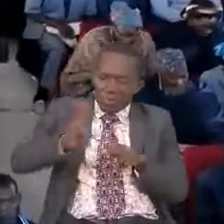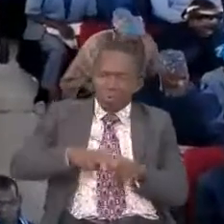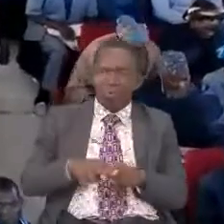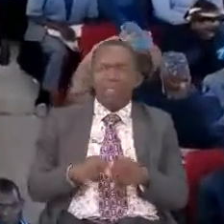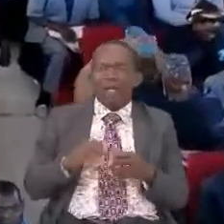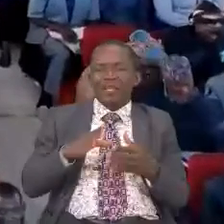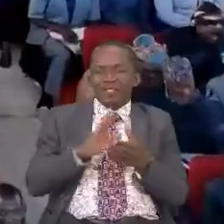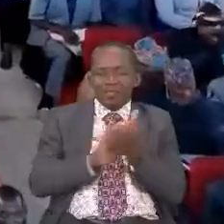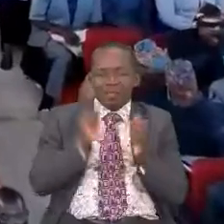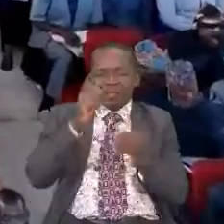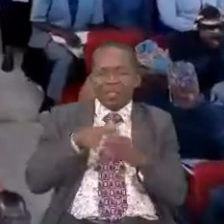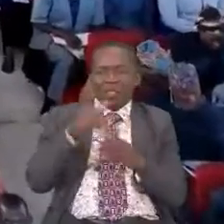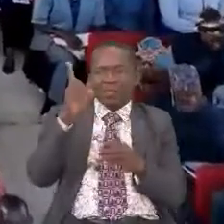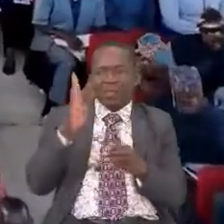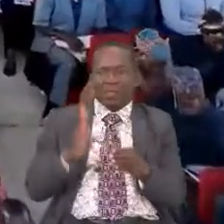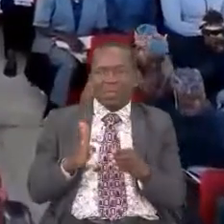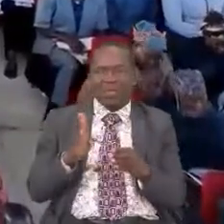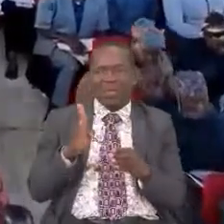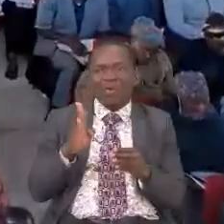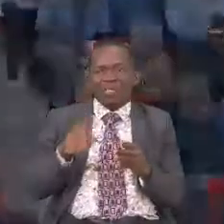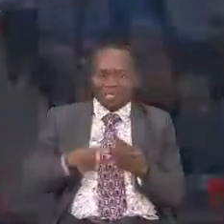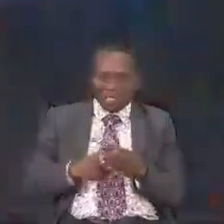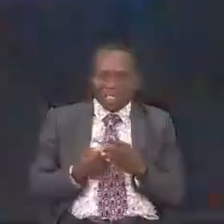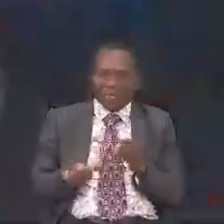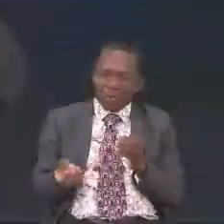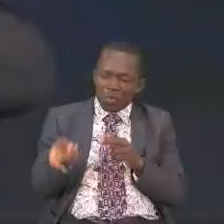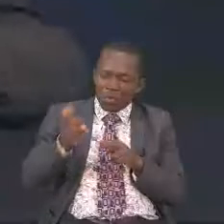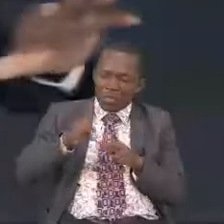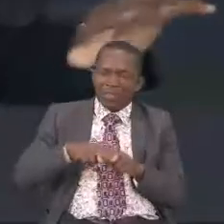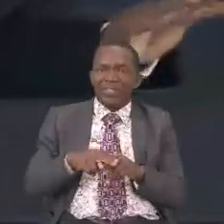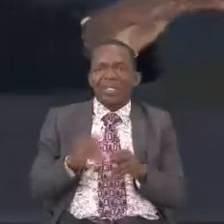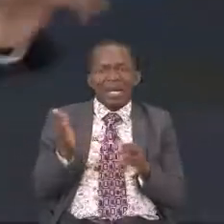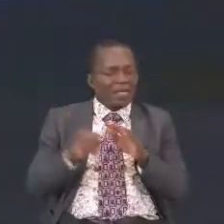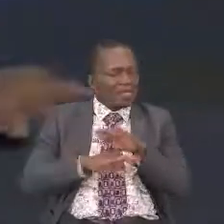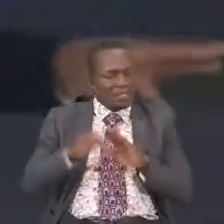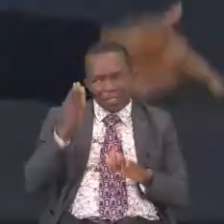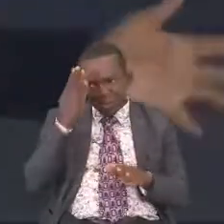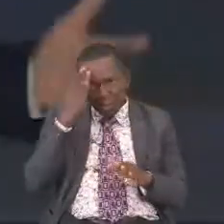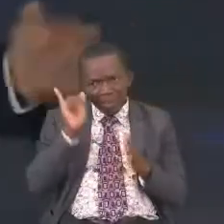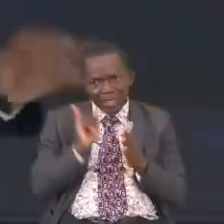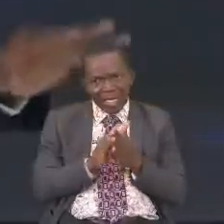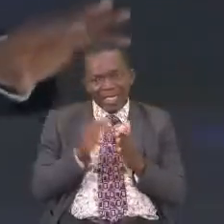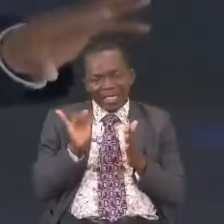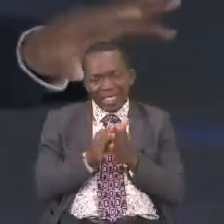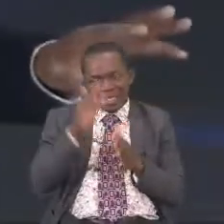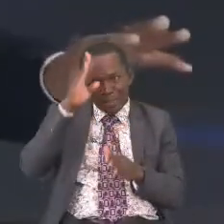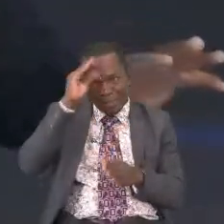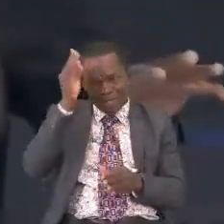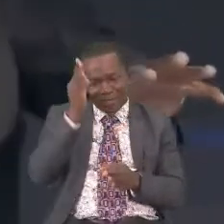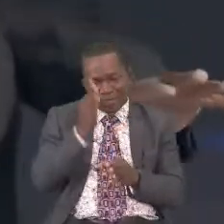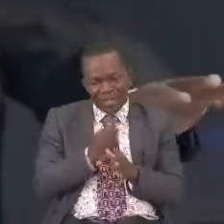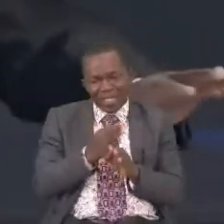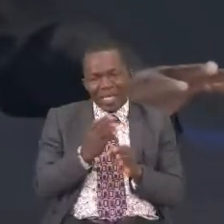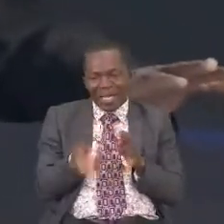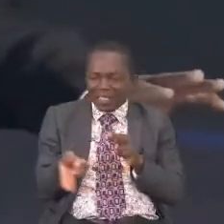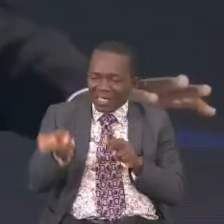that that man had sightless faith. He didn't even know where the poles are. And he told one man there, "Can you just show